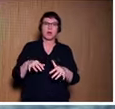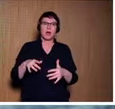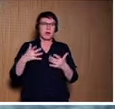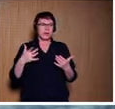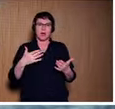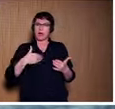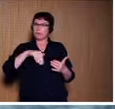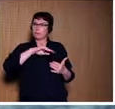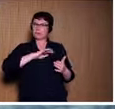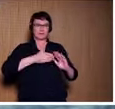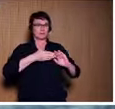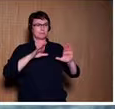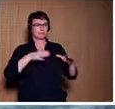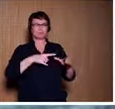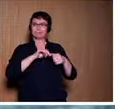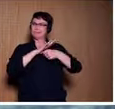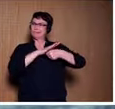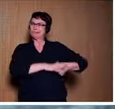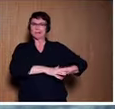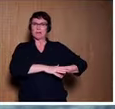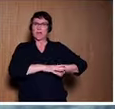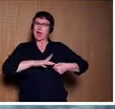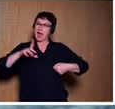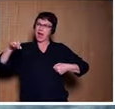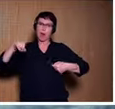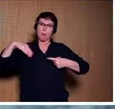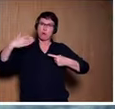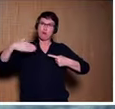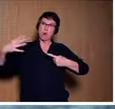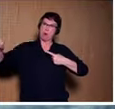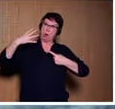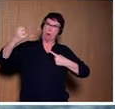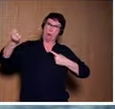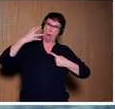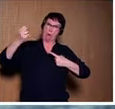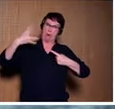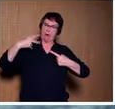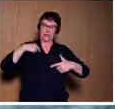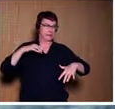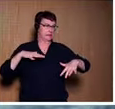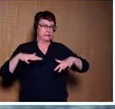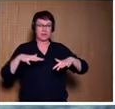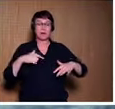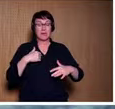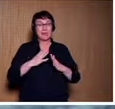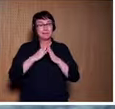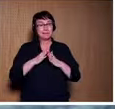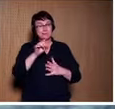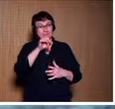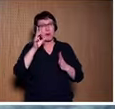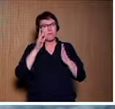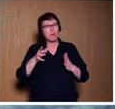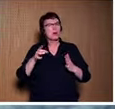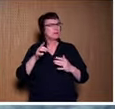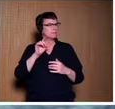excluded populations. I can talk more about this, but I think I'll run out of time. But I do urge you to do some research around this to find